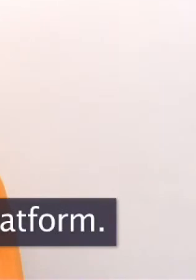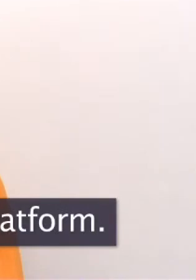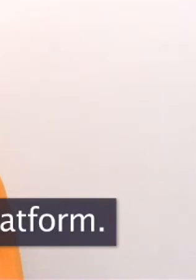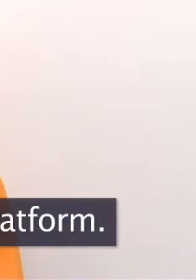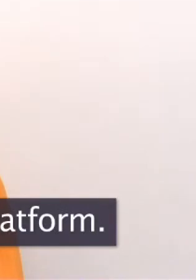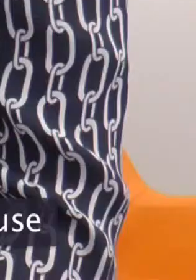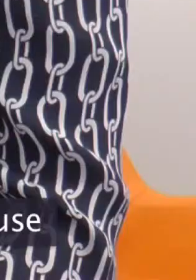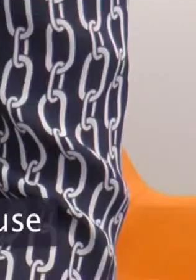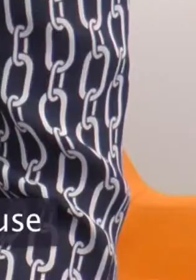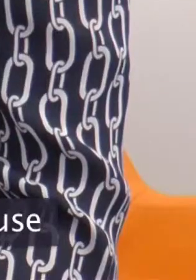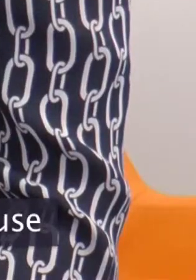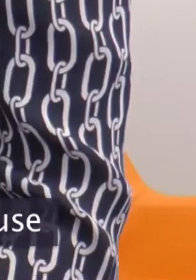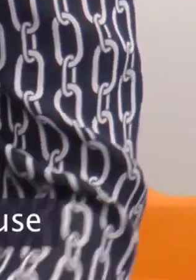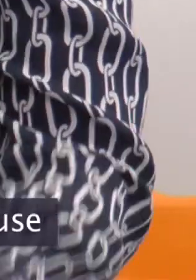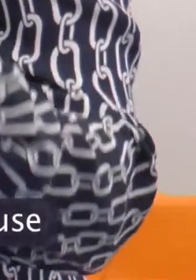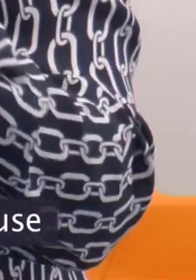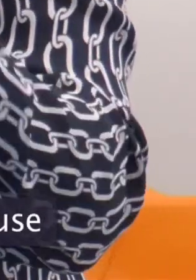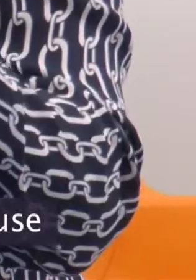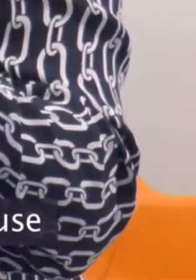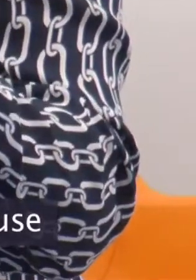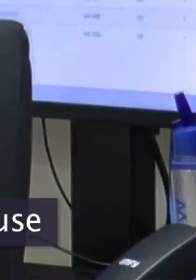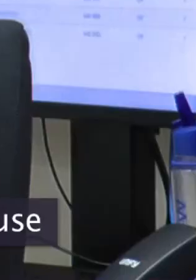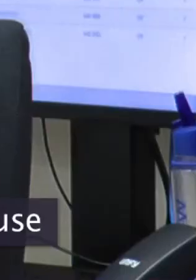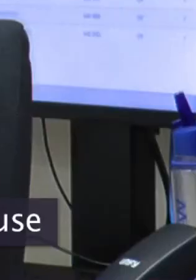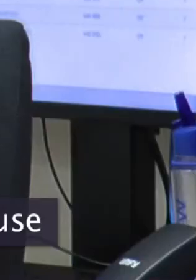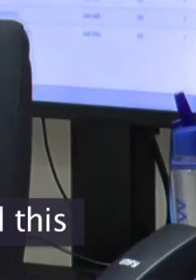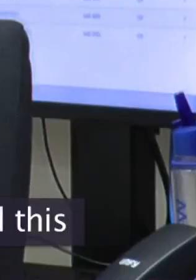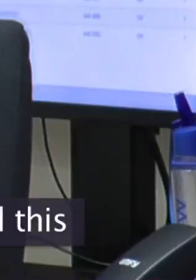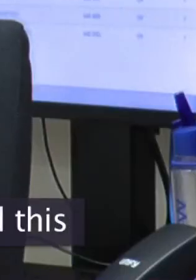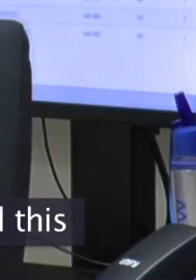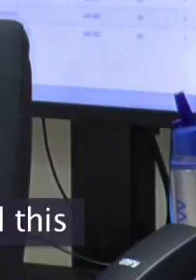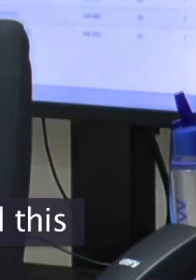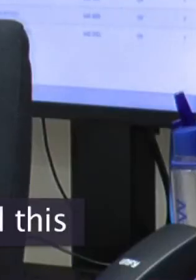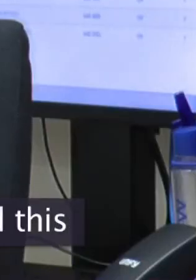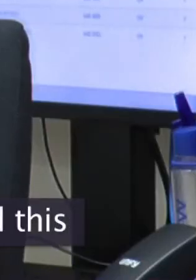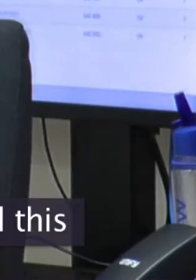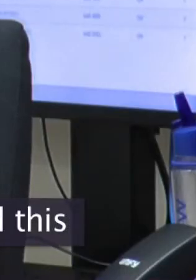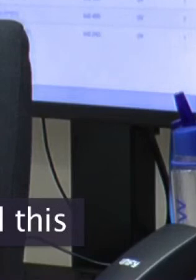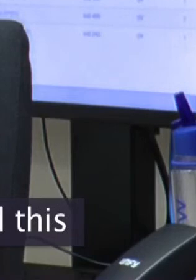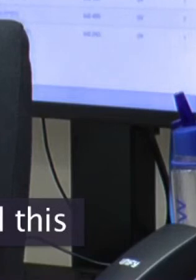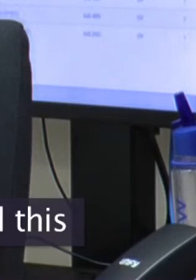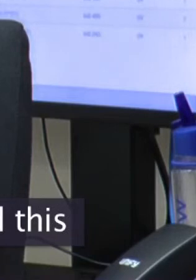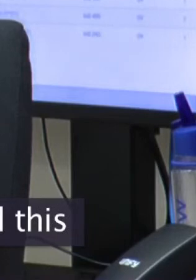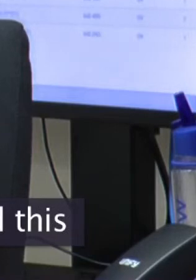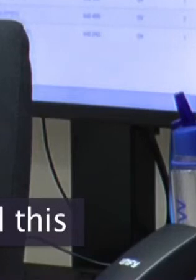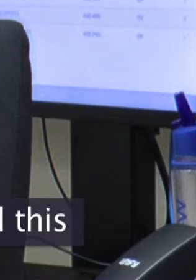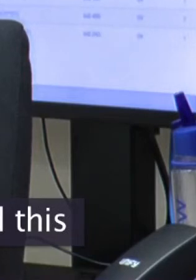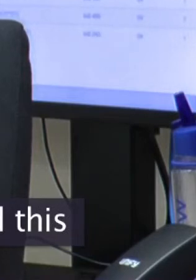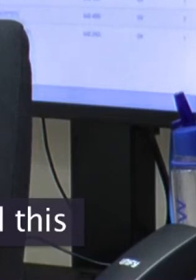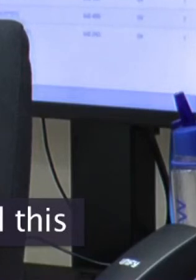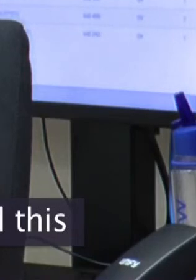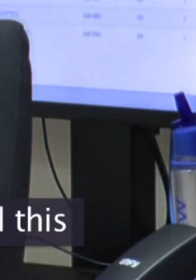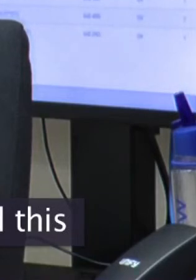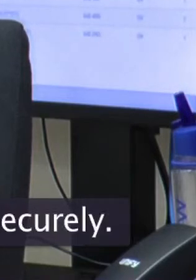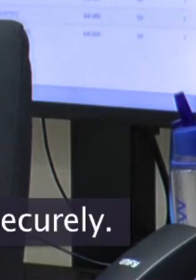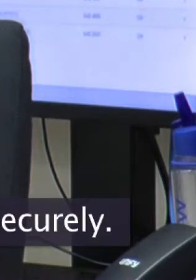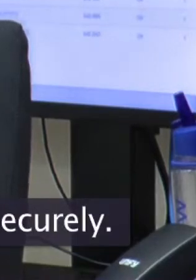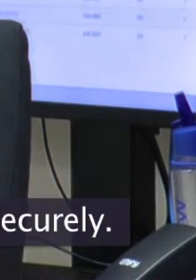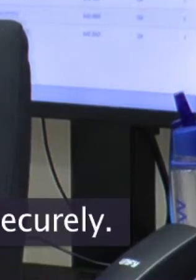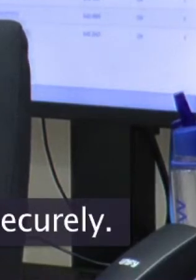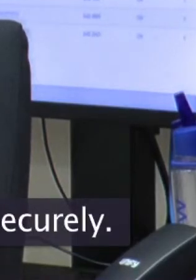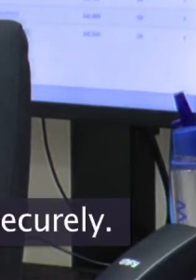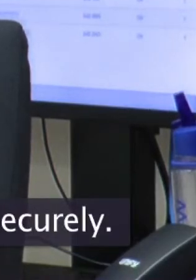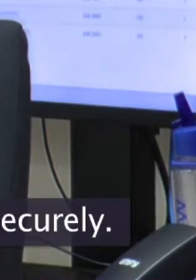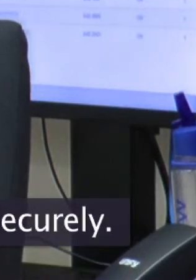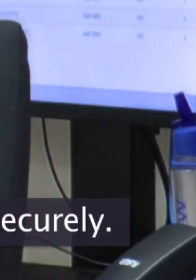access the platform. The platform's secure because it sends a one-time use authentication code through to the patient's mobile, and this will be entered